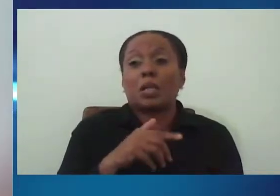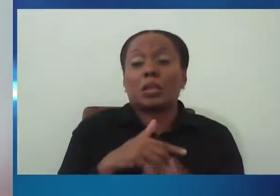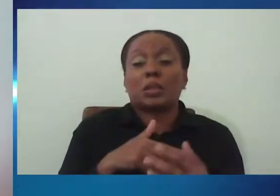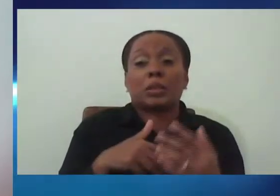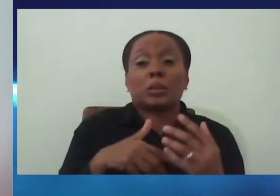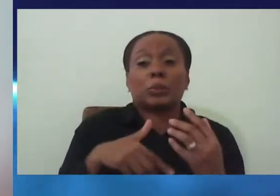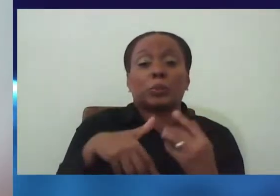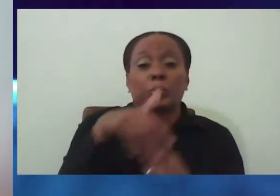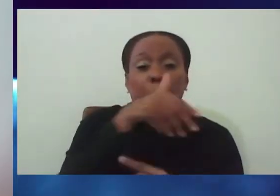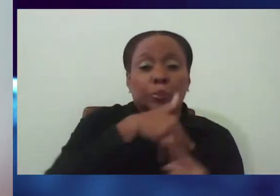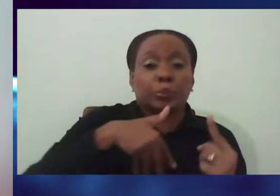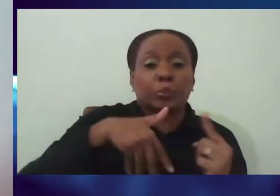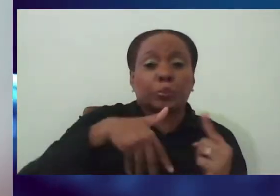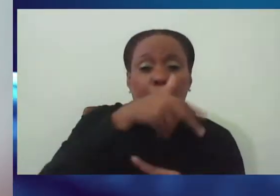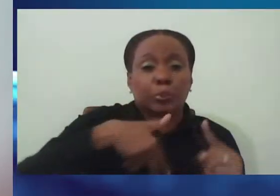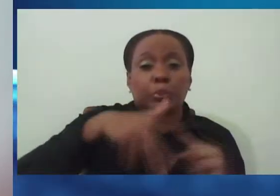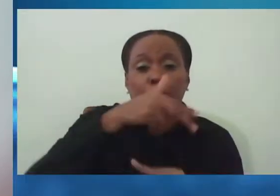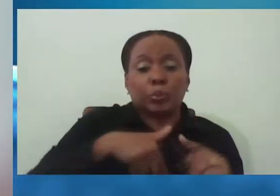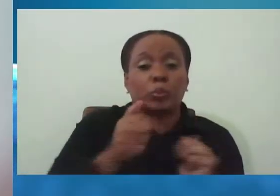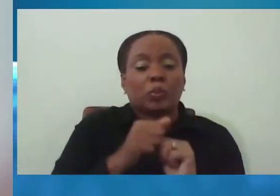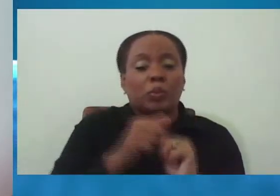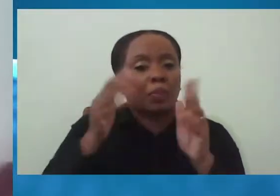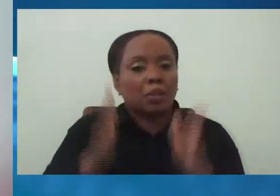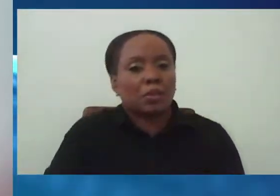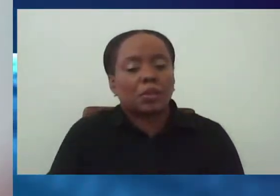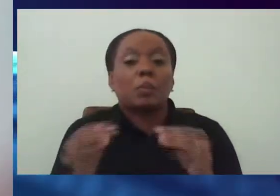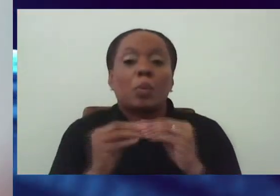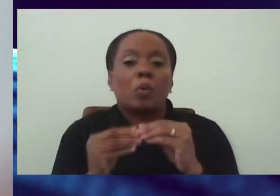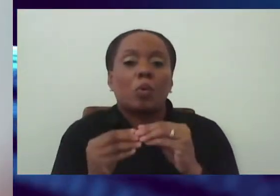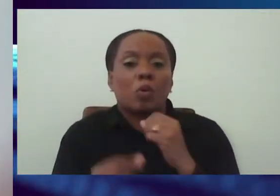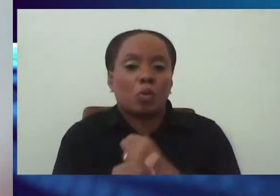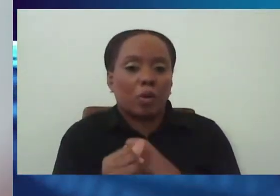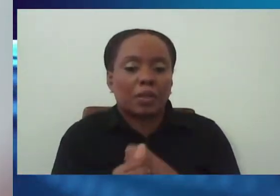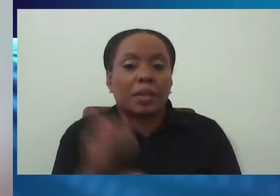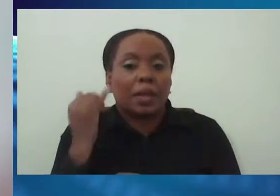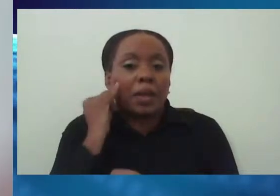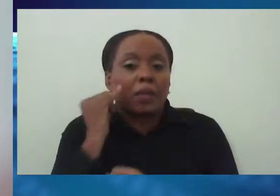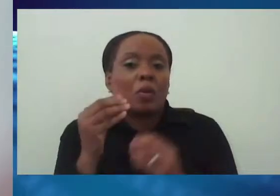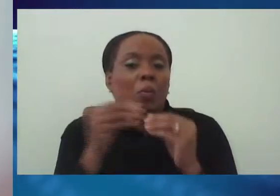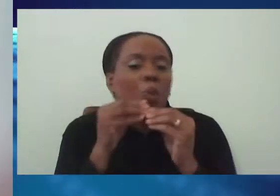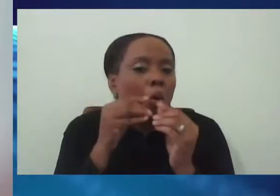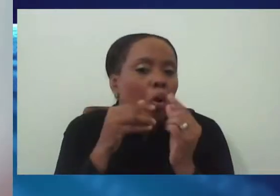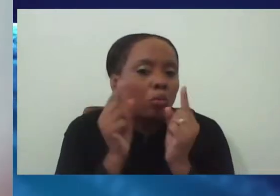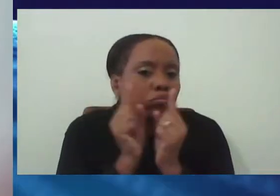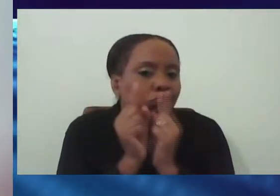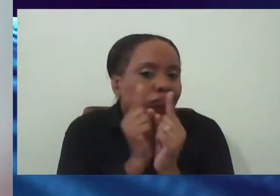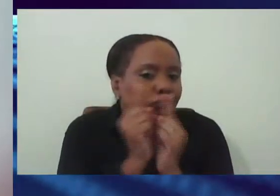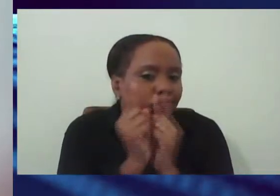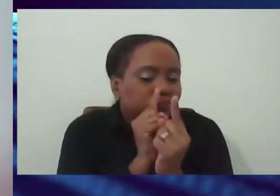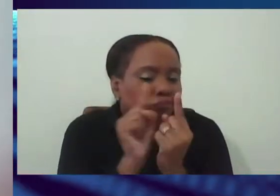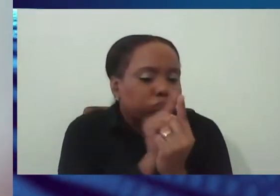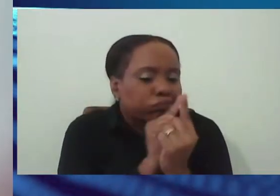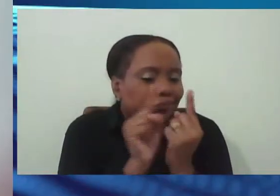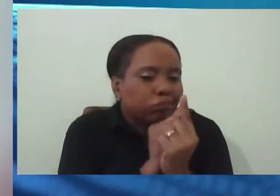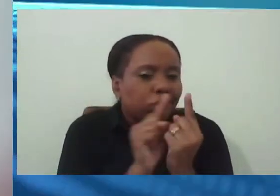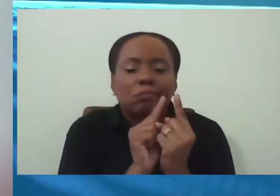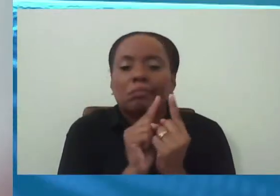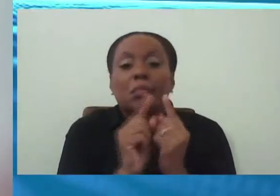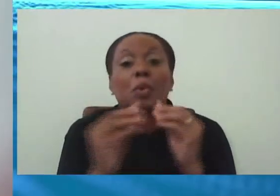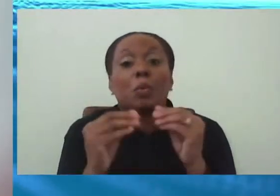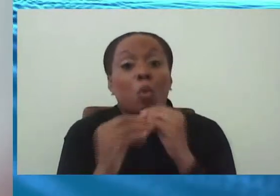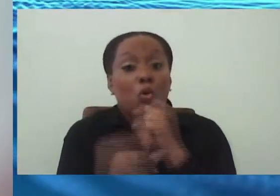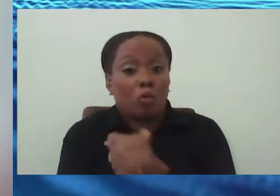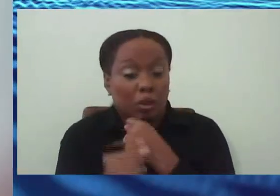risk. The closer the interaction, the more the risk. The fewer